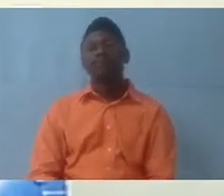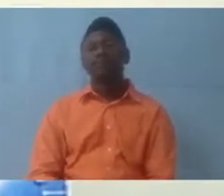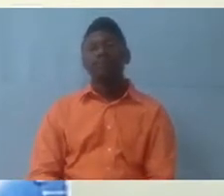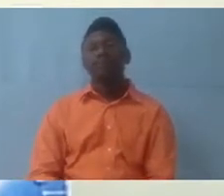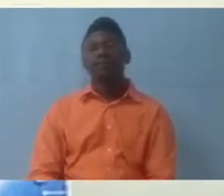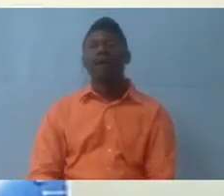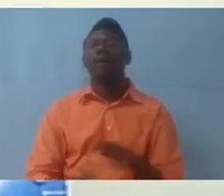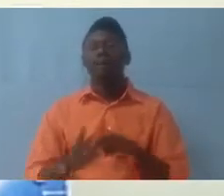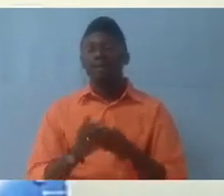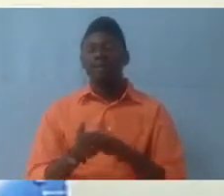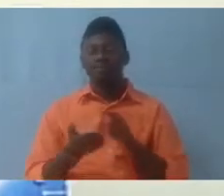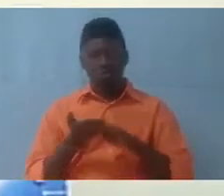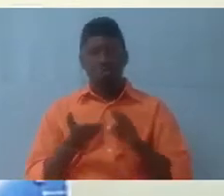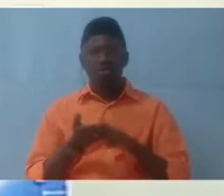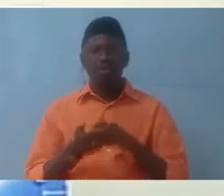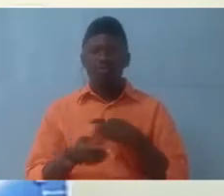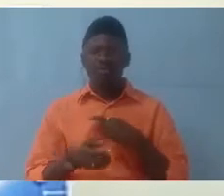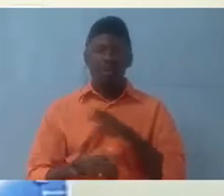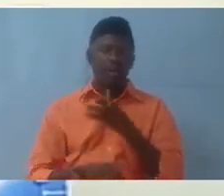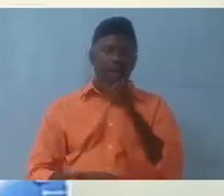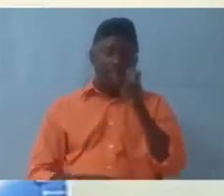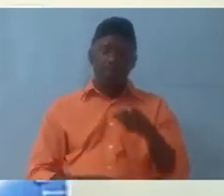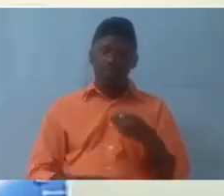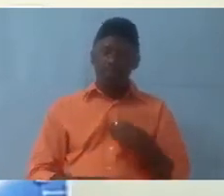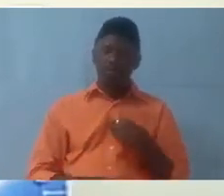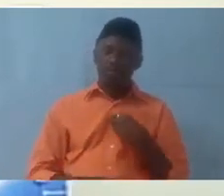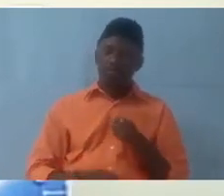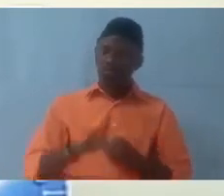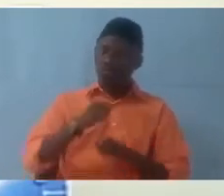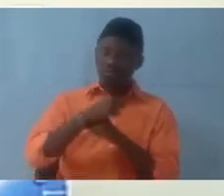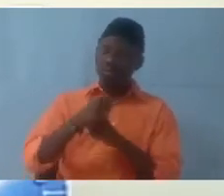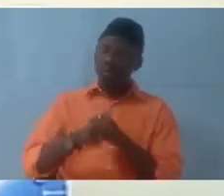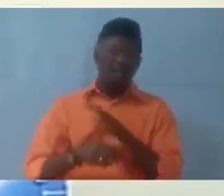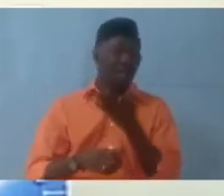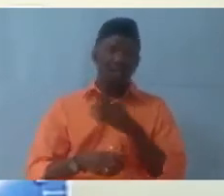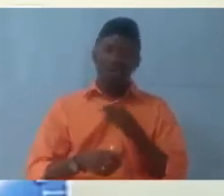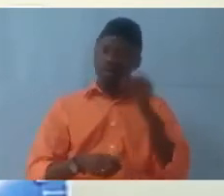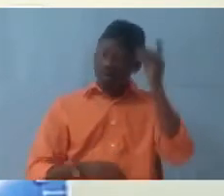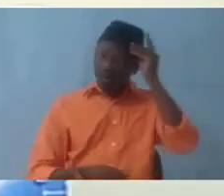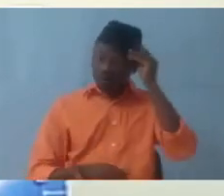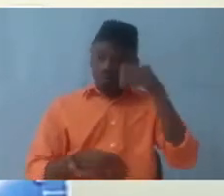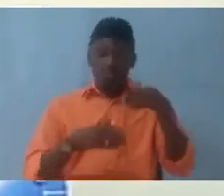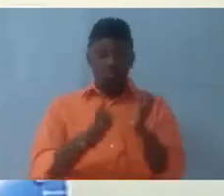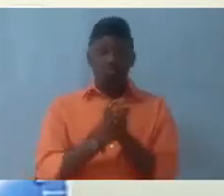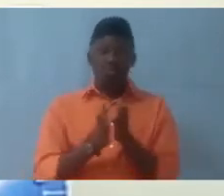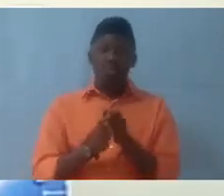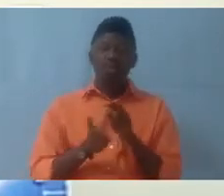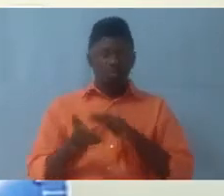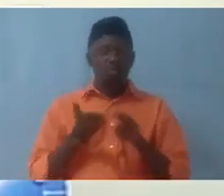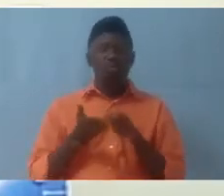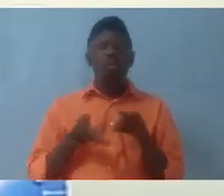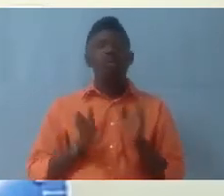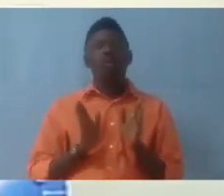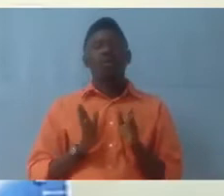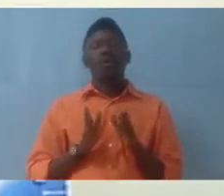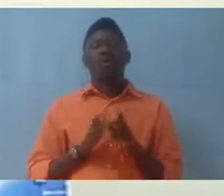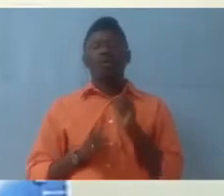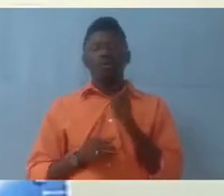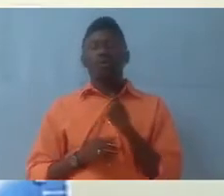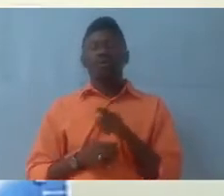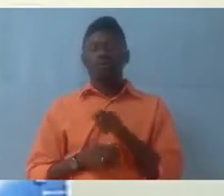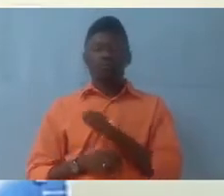normal for anyone to support any political party. Normal na nak jadu na pour kenn ku nek parti bu la neex nga and ca. Some